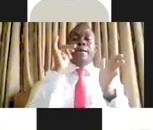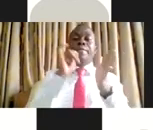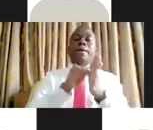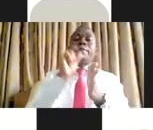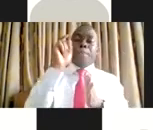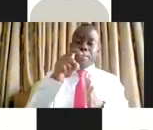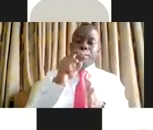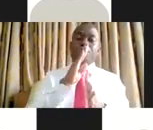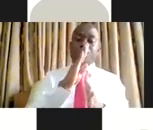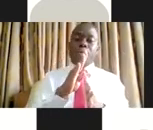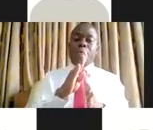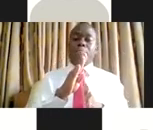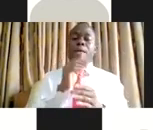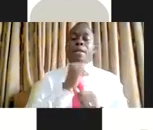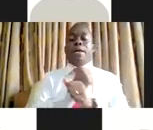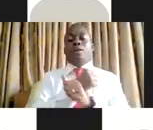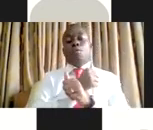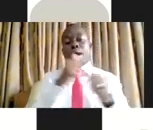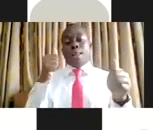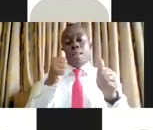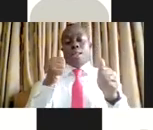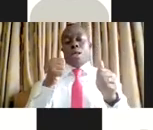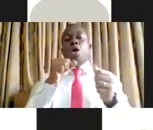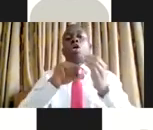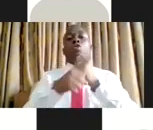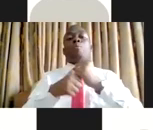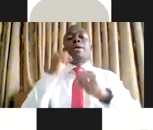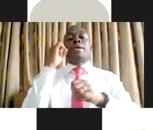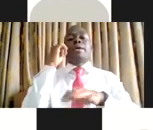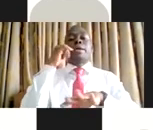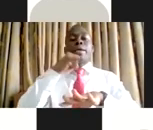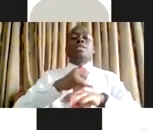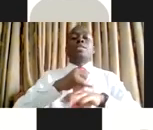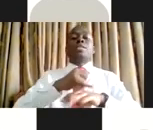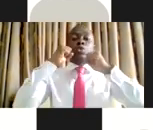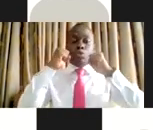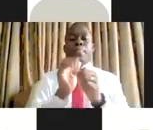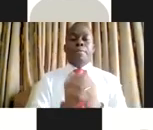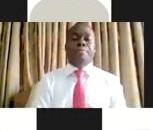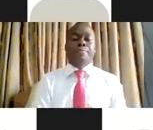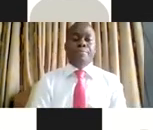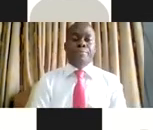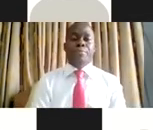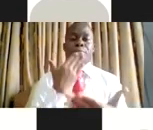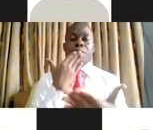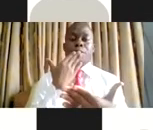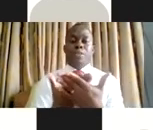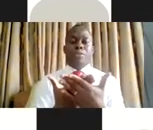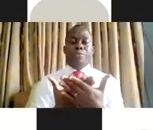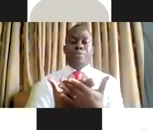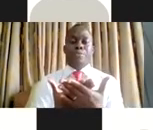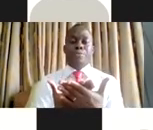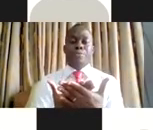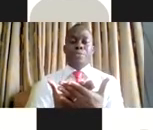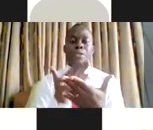be enhanced to make it strongly an intergovernmental body. Thank you very much. Thank you very much,